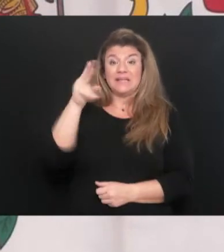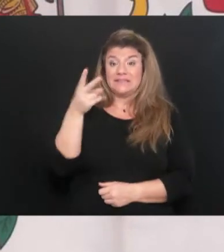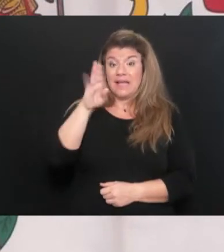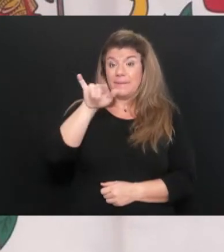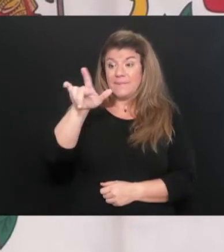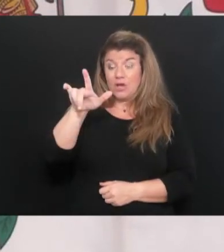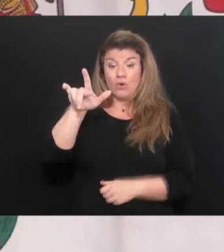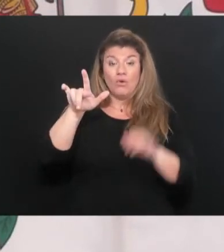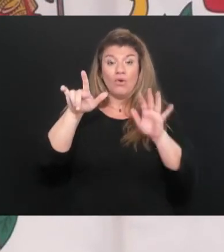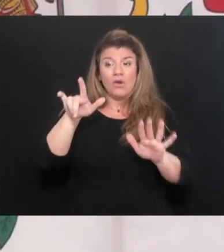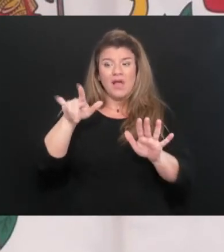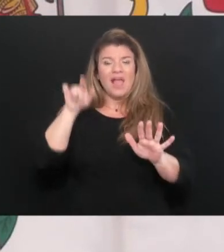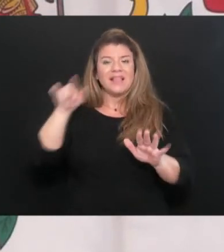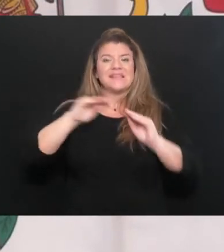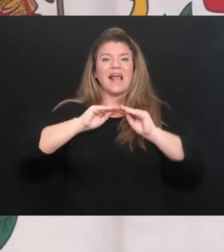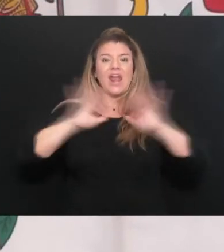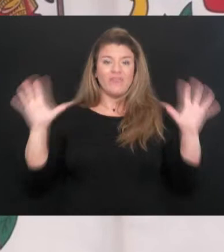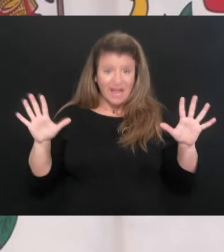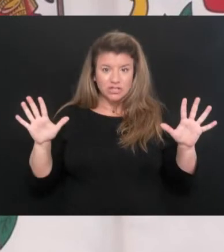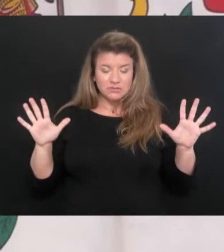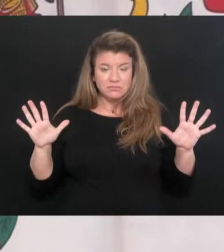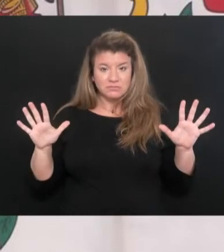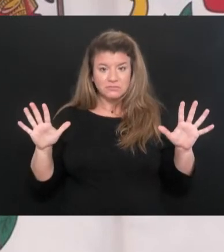It's basically a clarification,